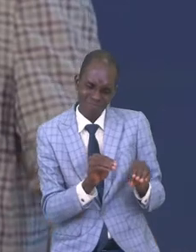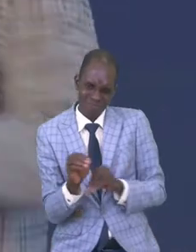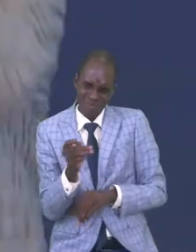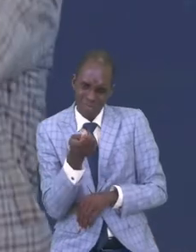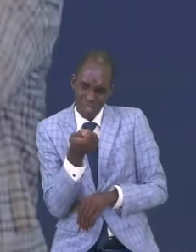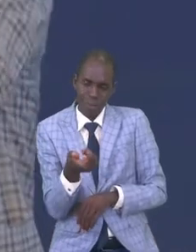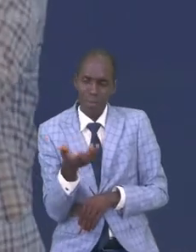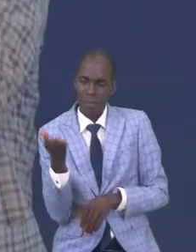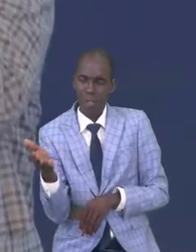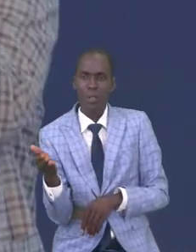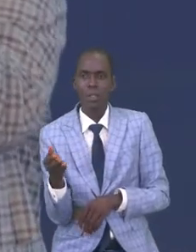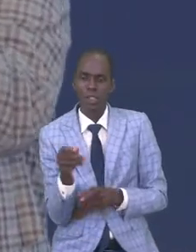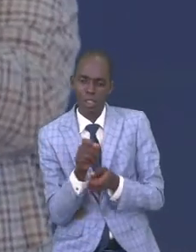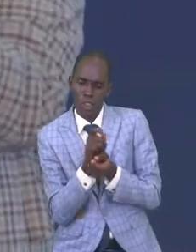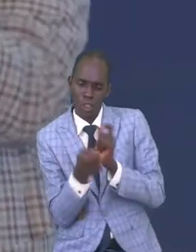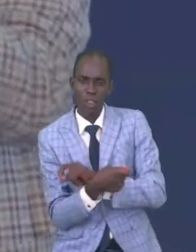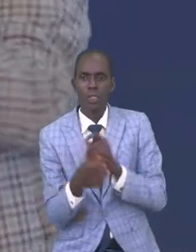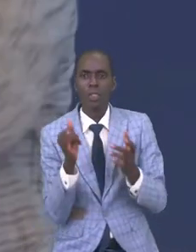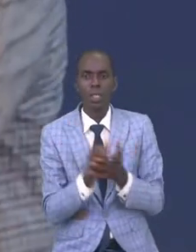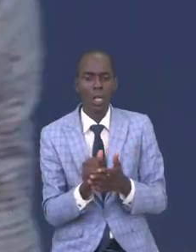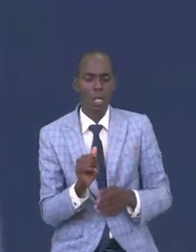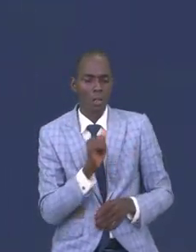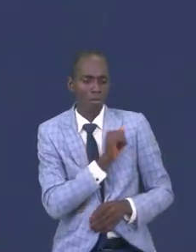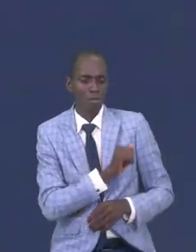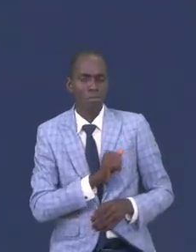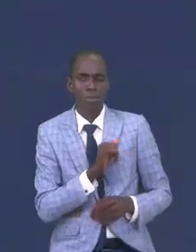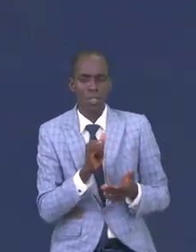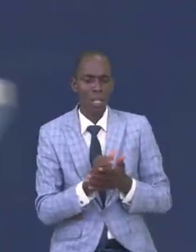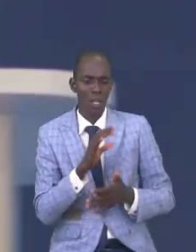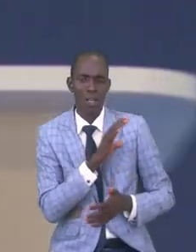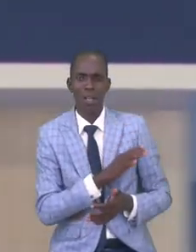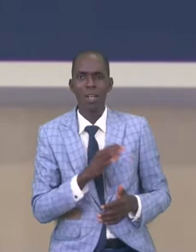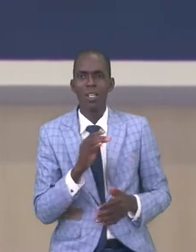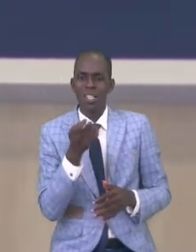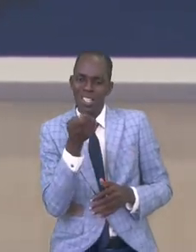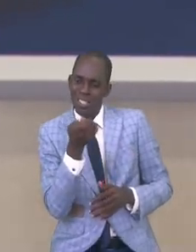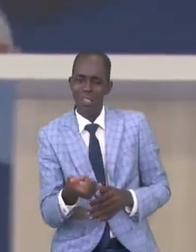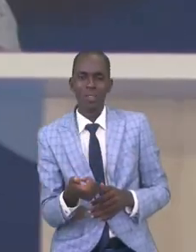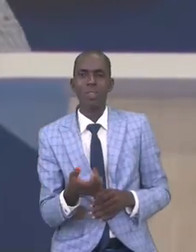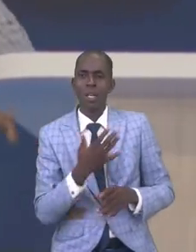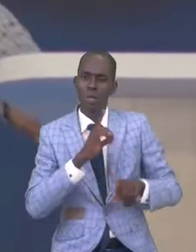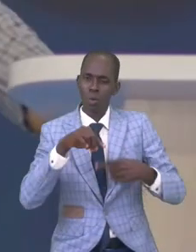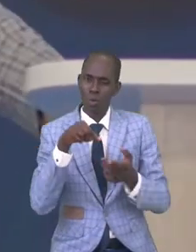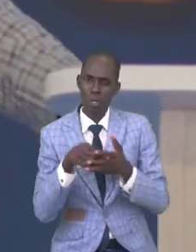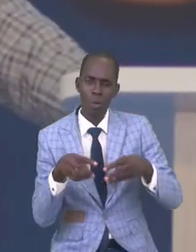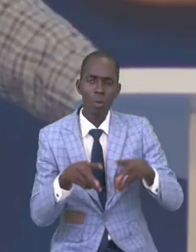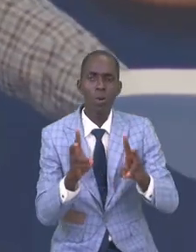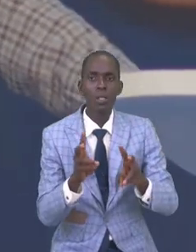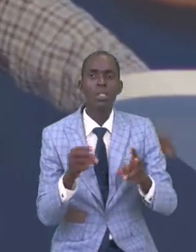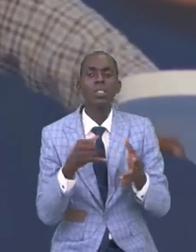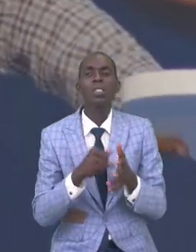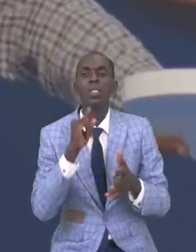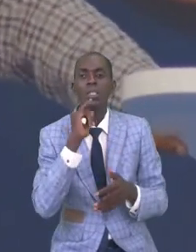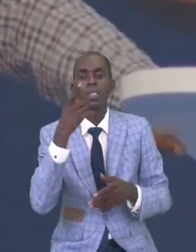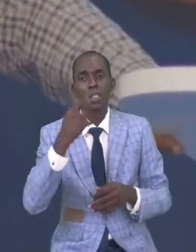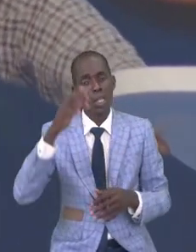bit, change that action, that character a little bit and go this way, is the rebellion